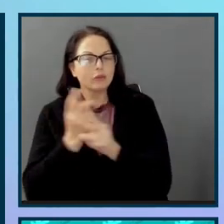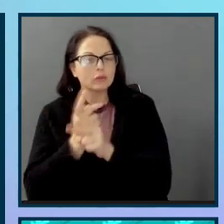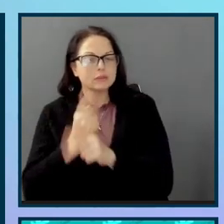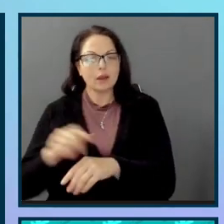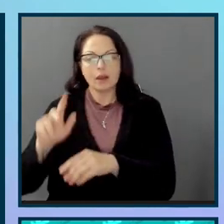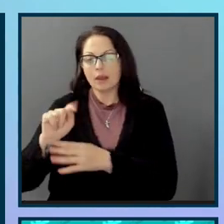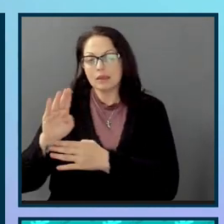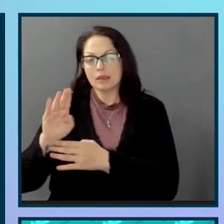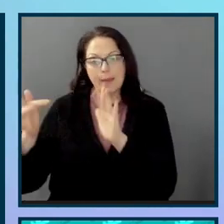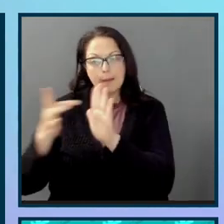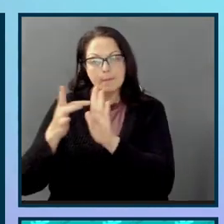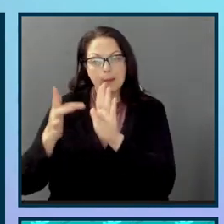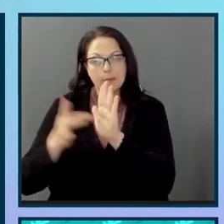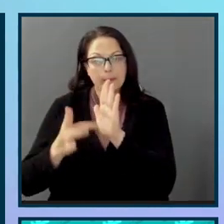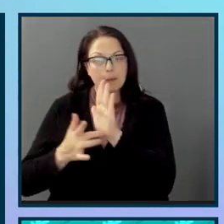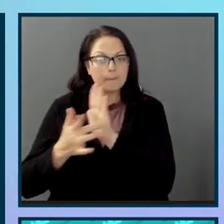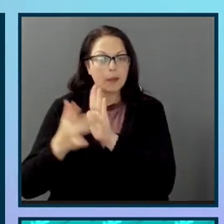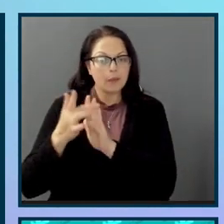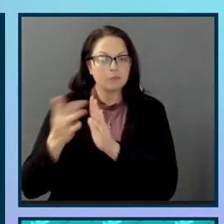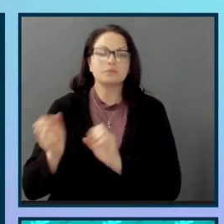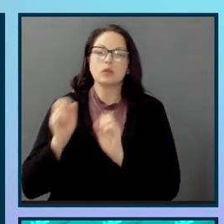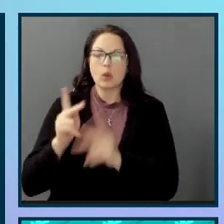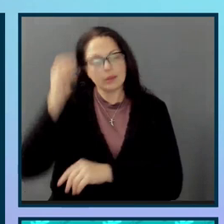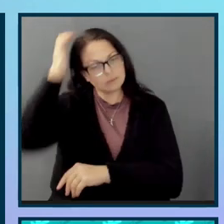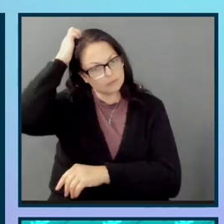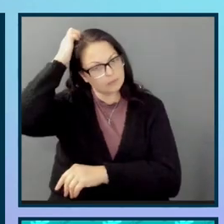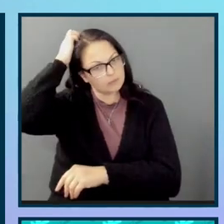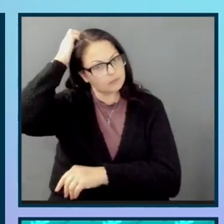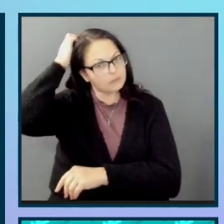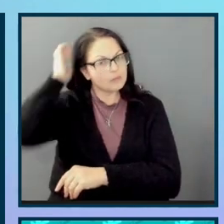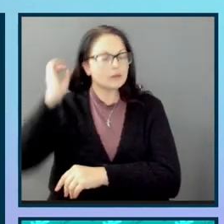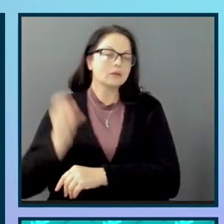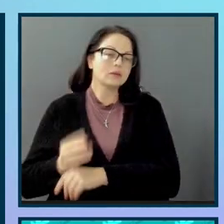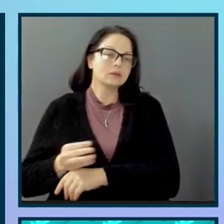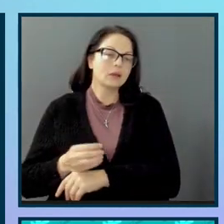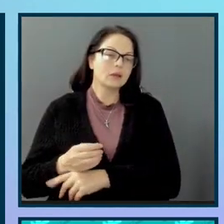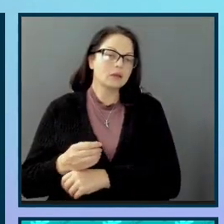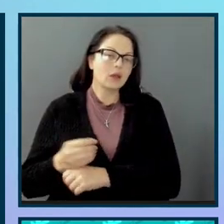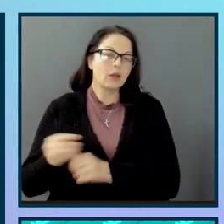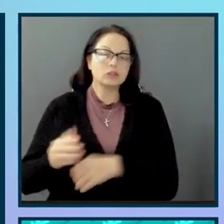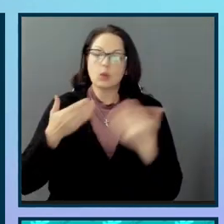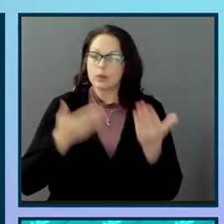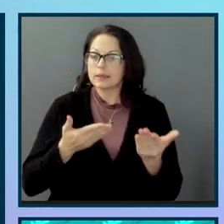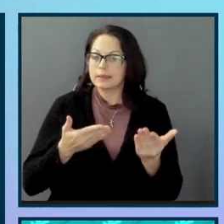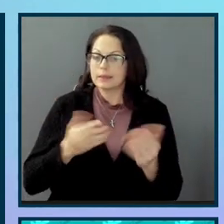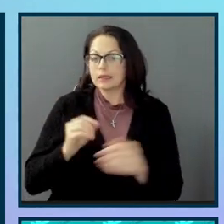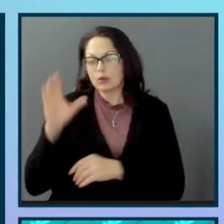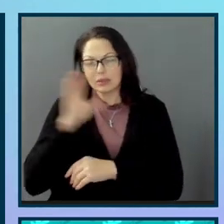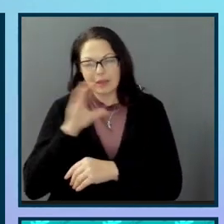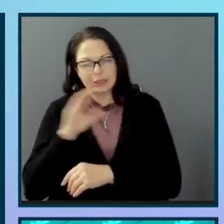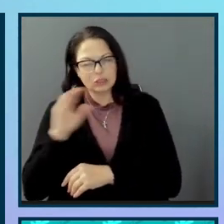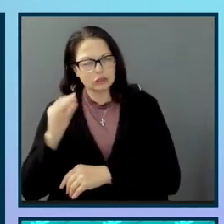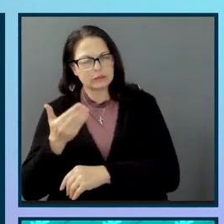Tab and again. Okay, right. So here you can nitpick that it's the navigation became a bit weird because